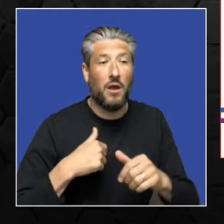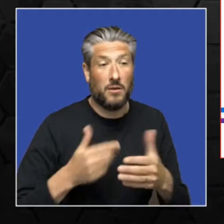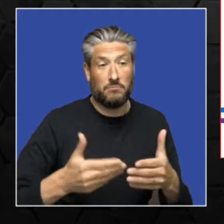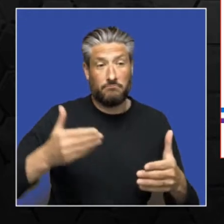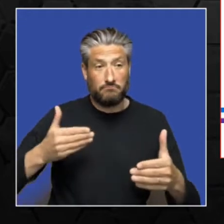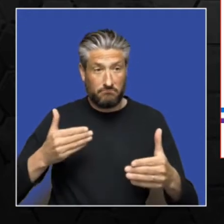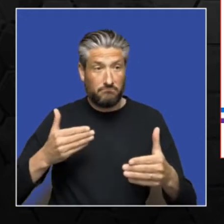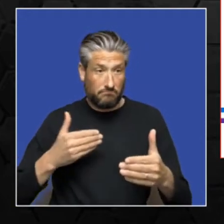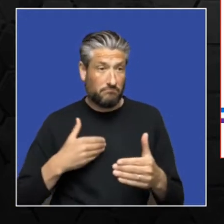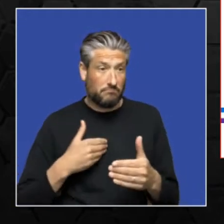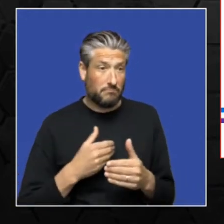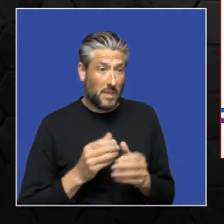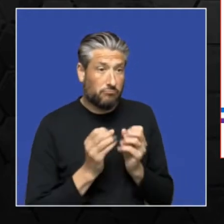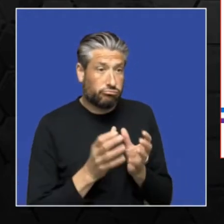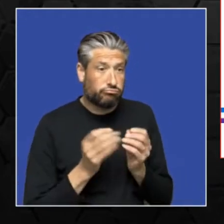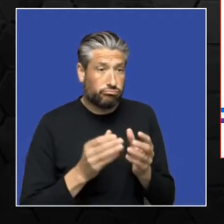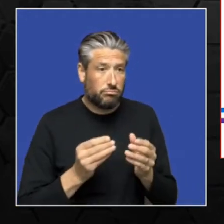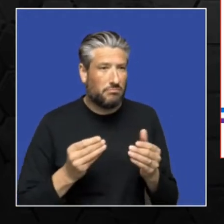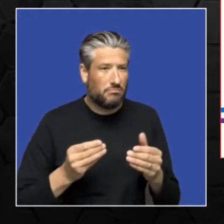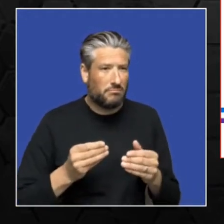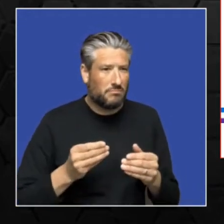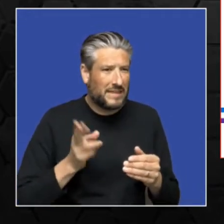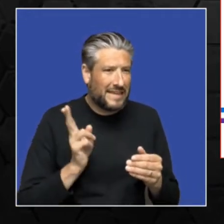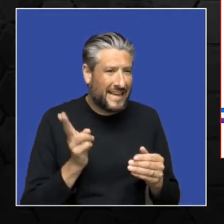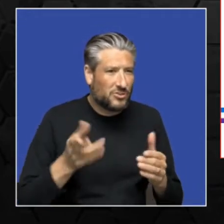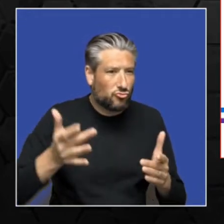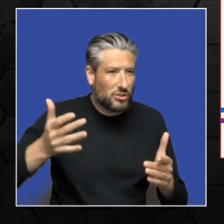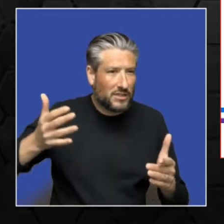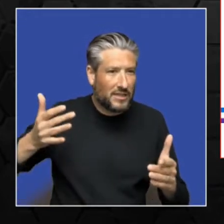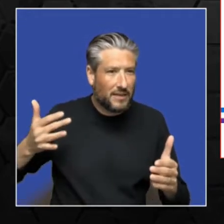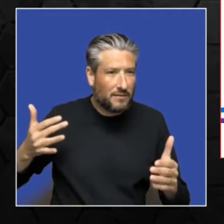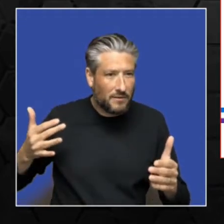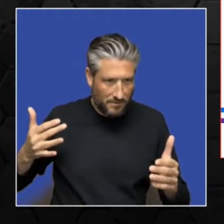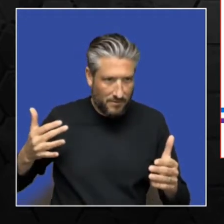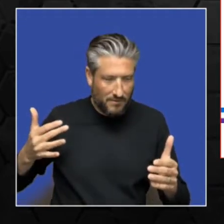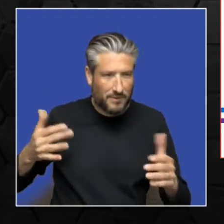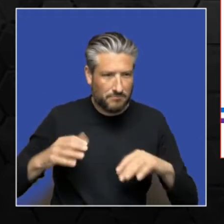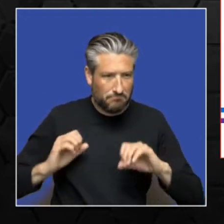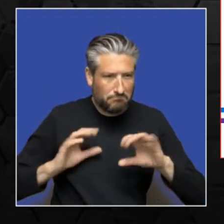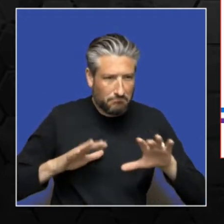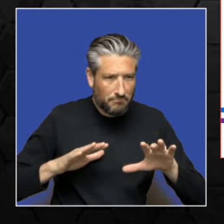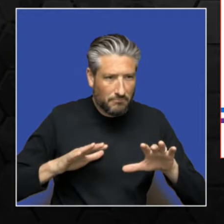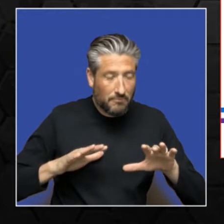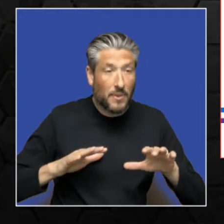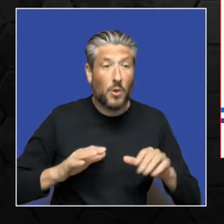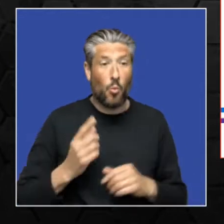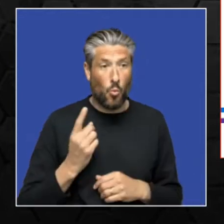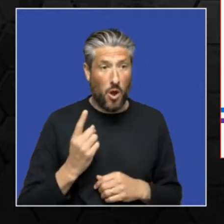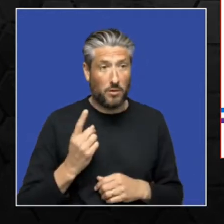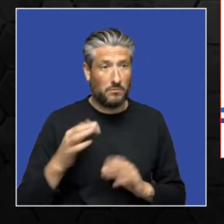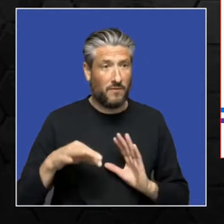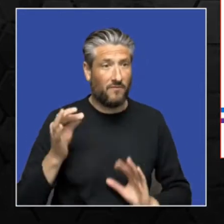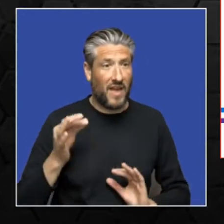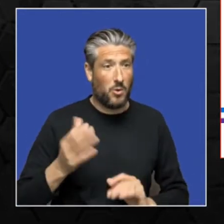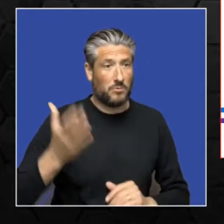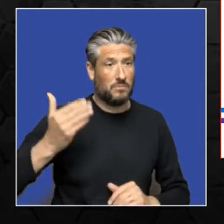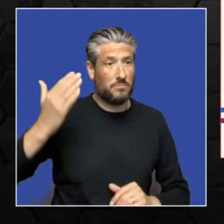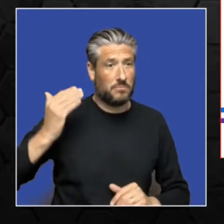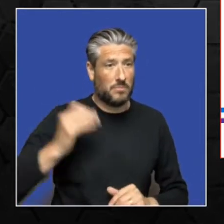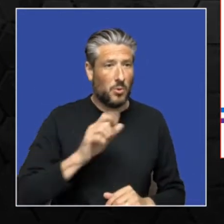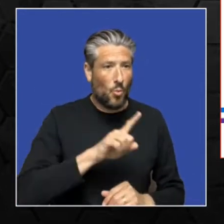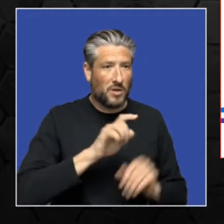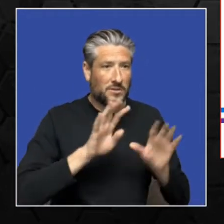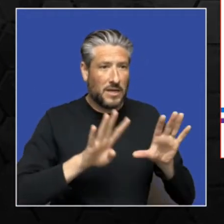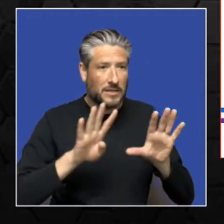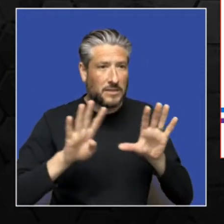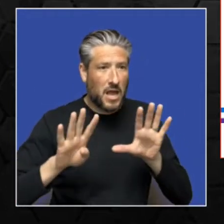old algorithm, which one that was invented in the 1990s, and another one that was invented